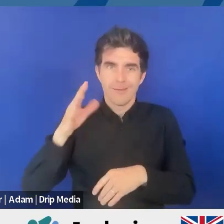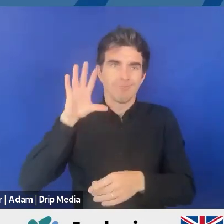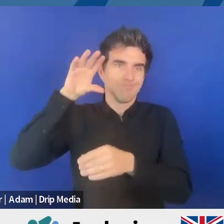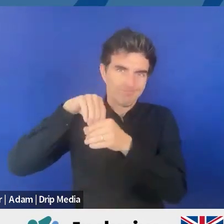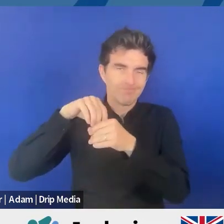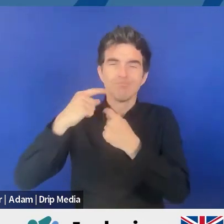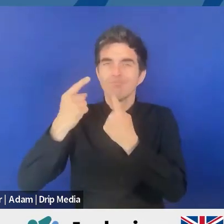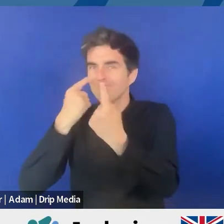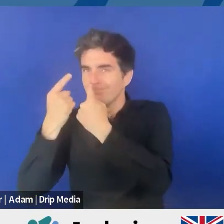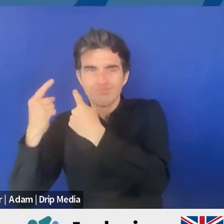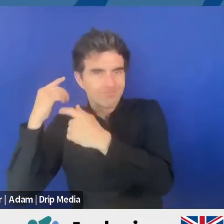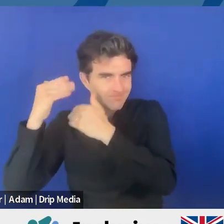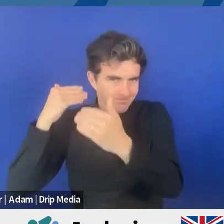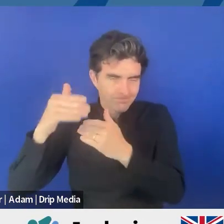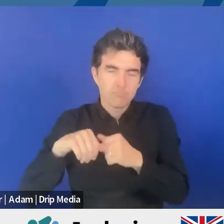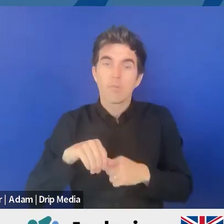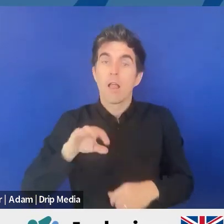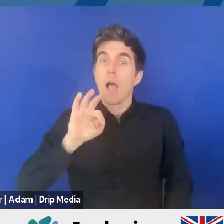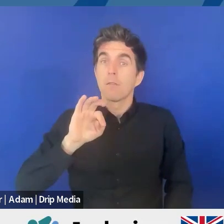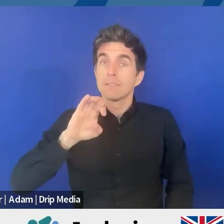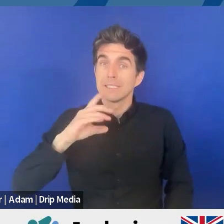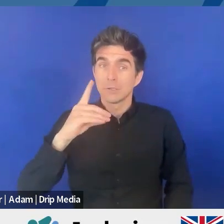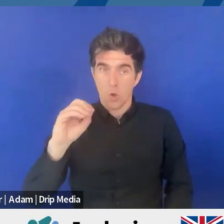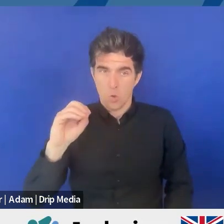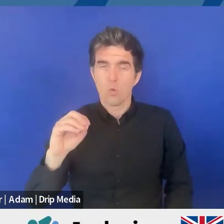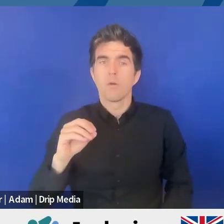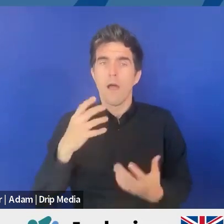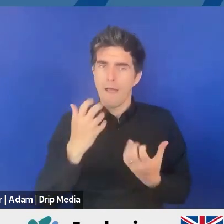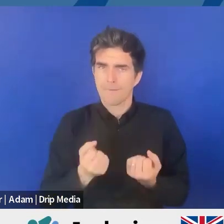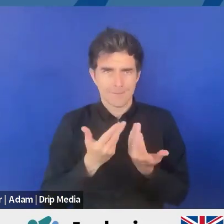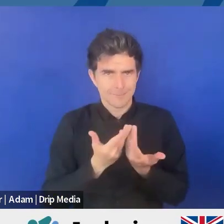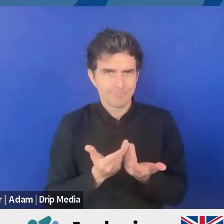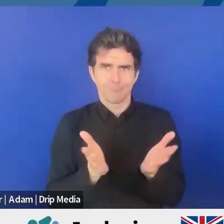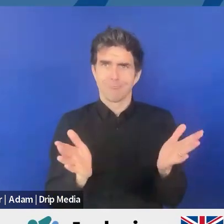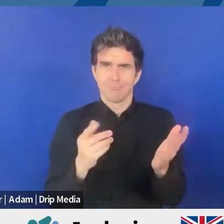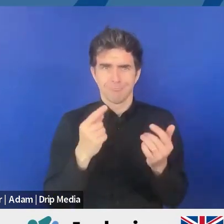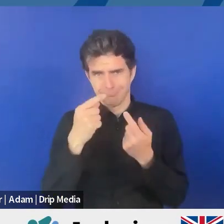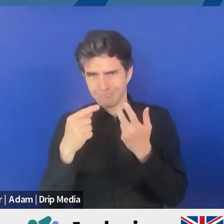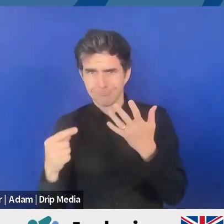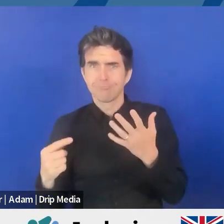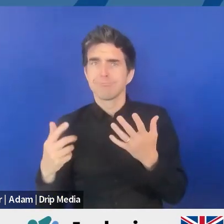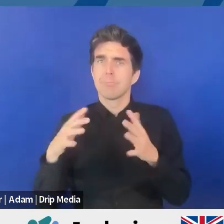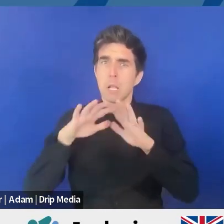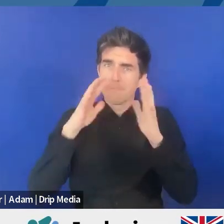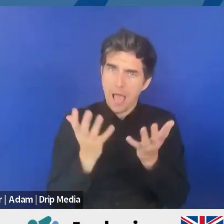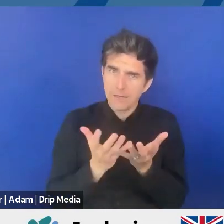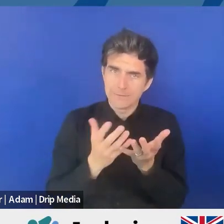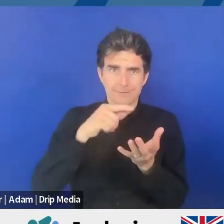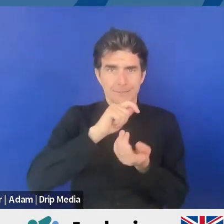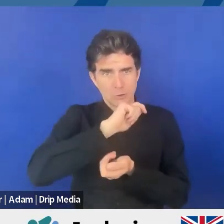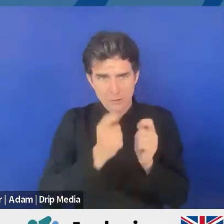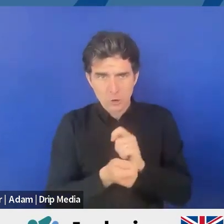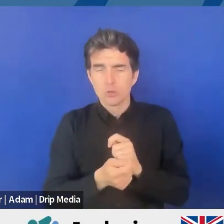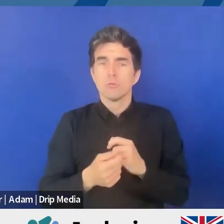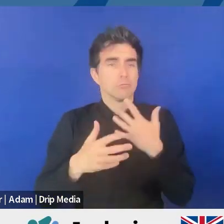and relations with Gulf states. She served in Afghanistan at the UK mission to the UN in New York and Mexico. Over to you, Caroline, and I'm sorry